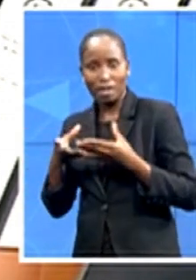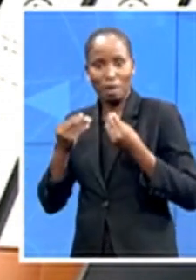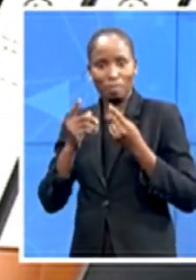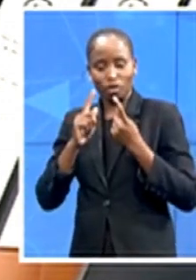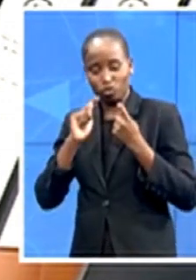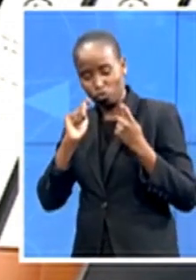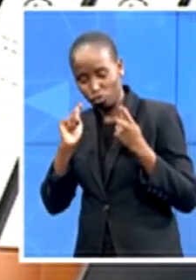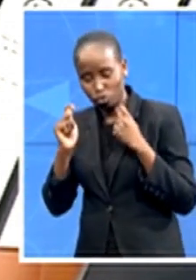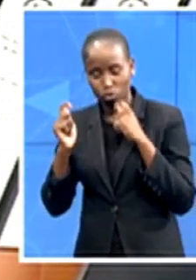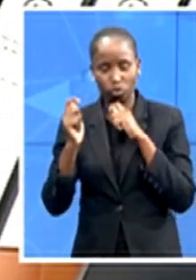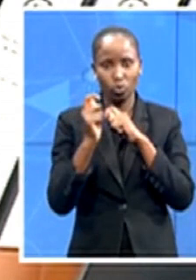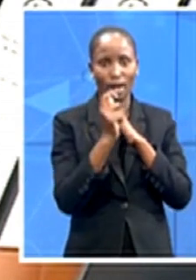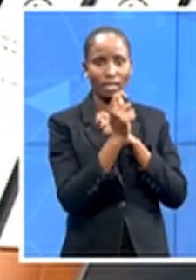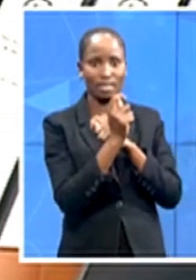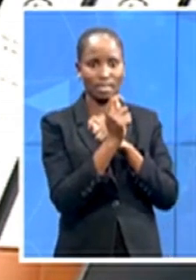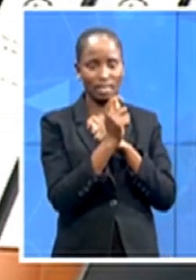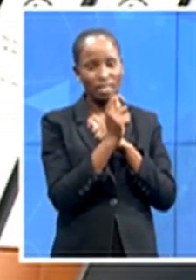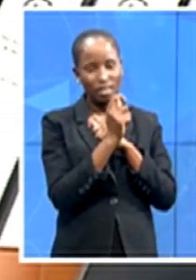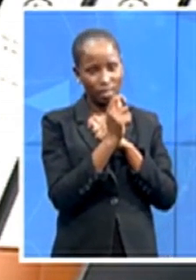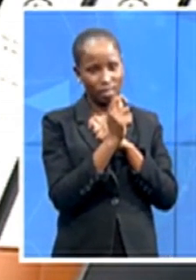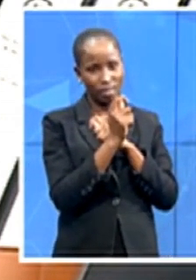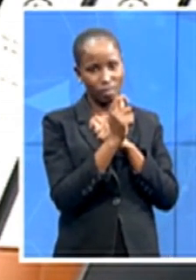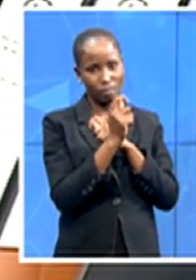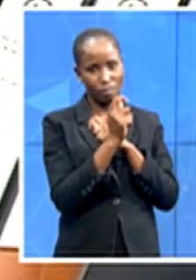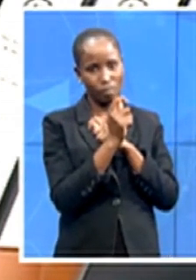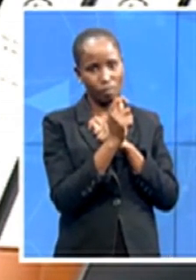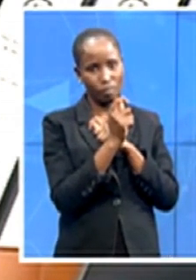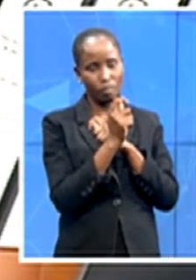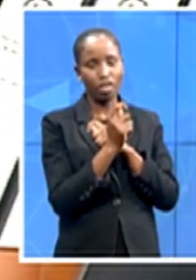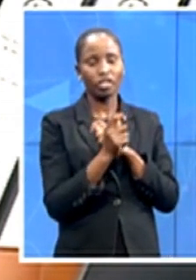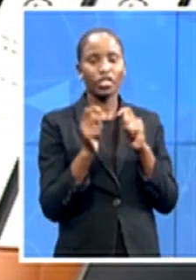work of social and economic transformation.